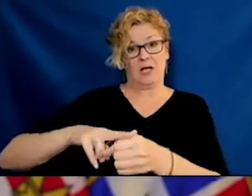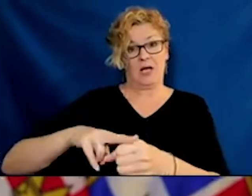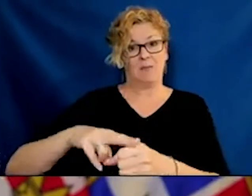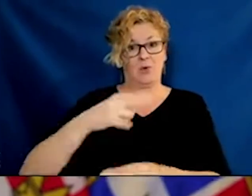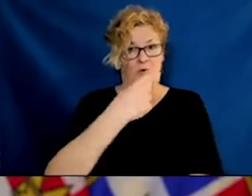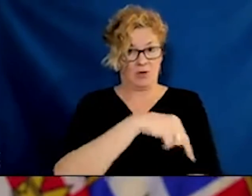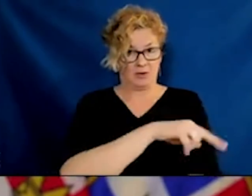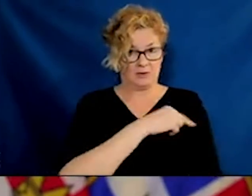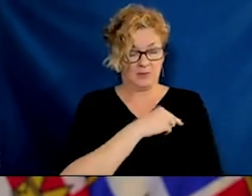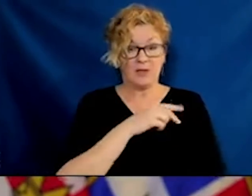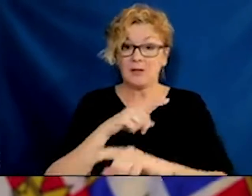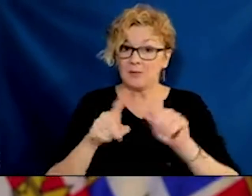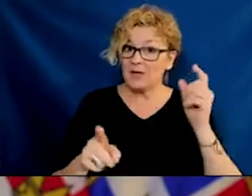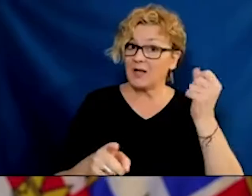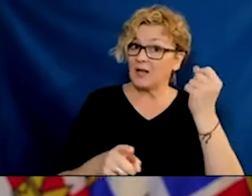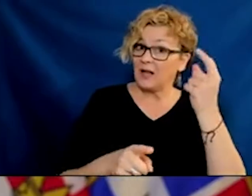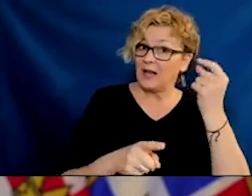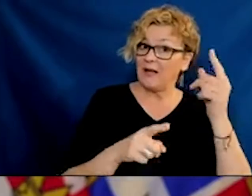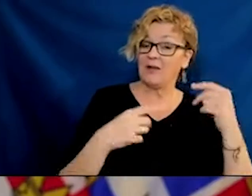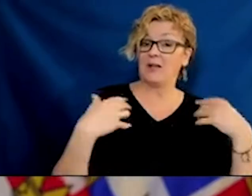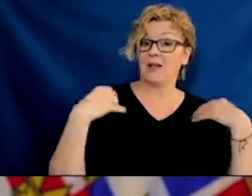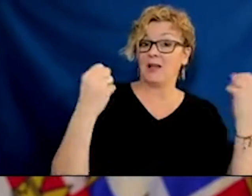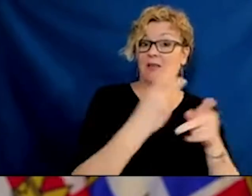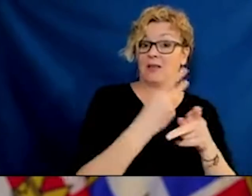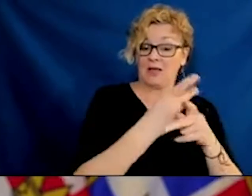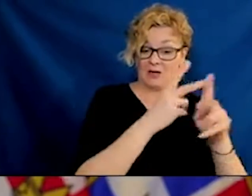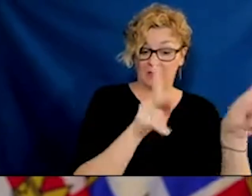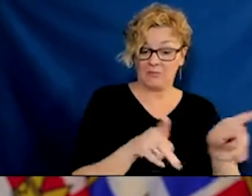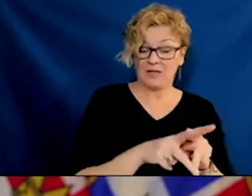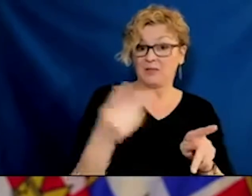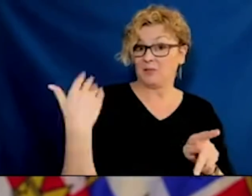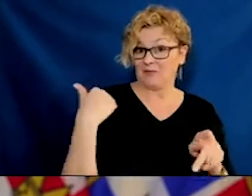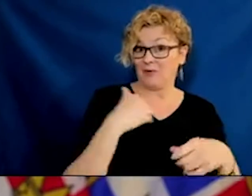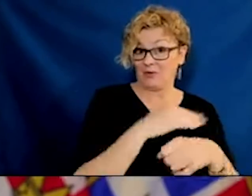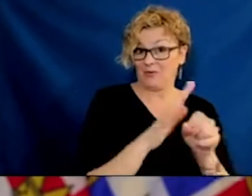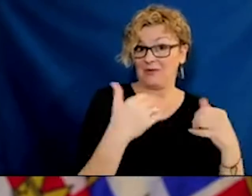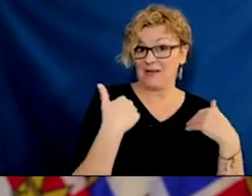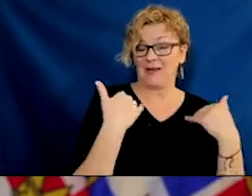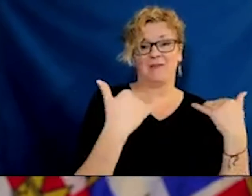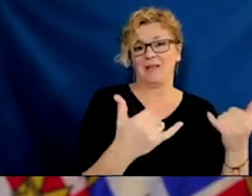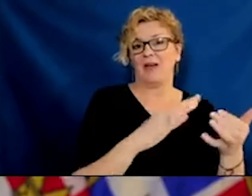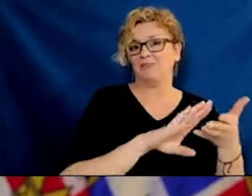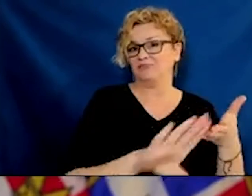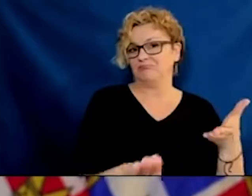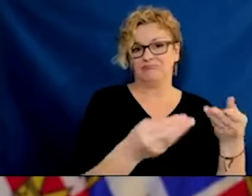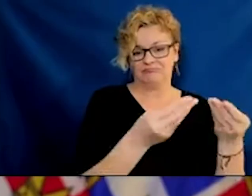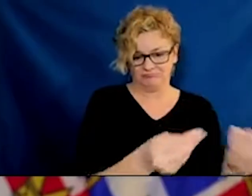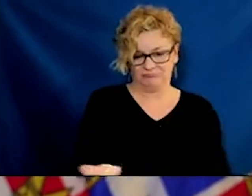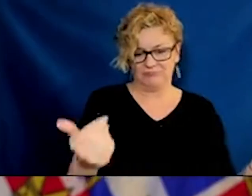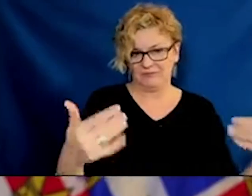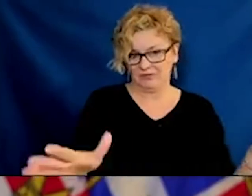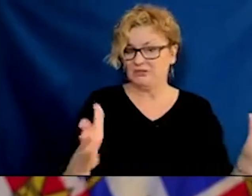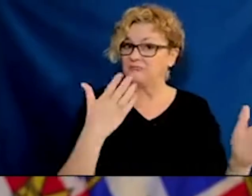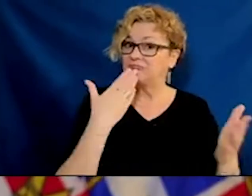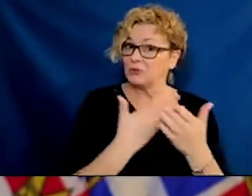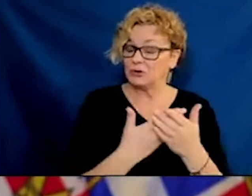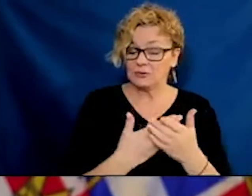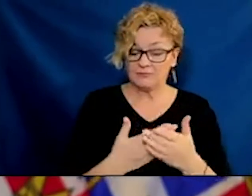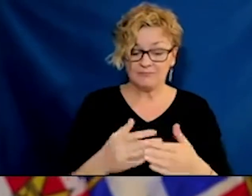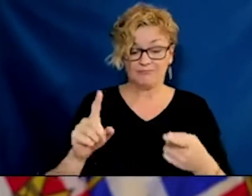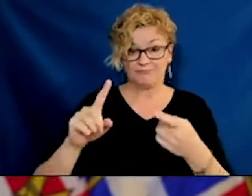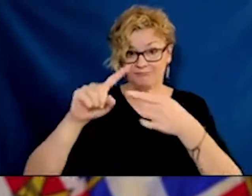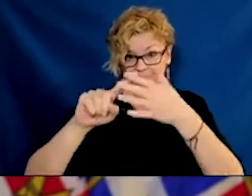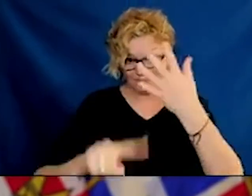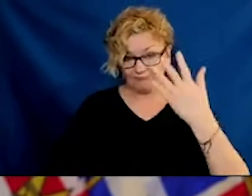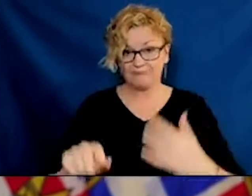the Braddon Private Hospital, the Fraserview Intermediate Care Lodge, the Good Samaritan Delta View Care Lodge, the Menno